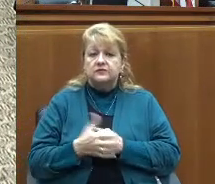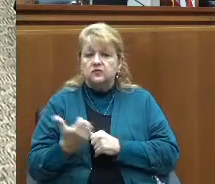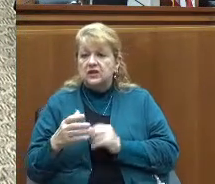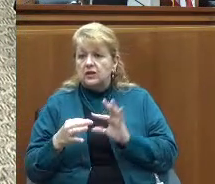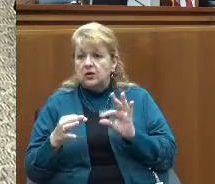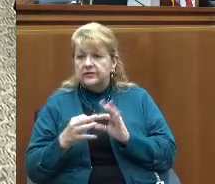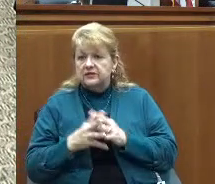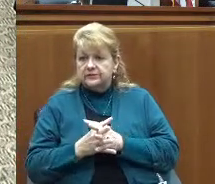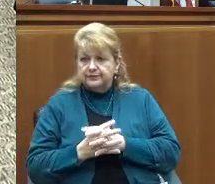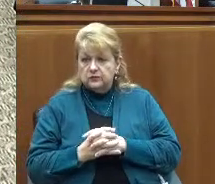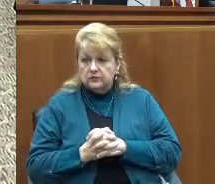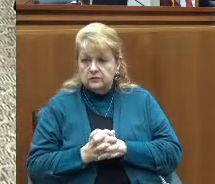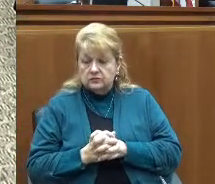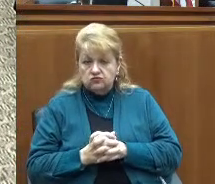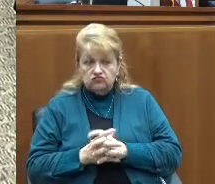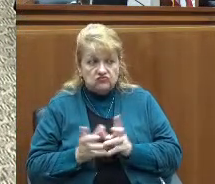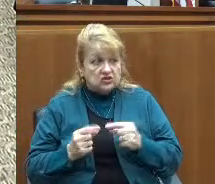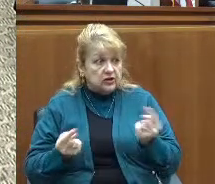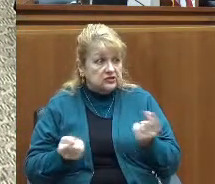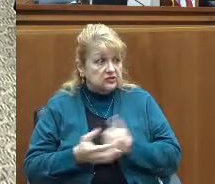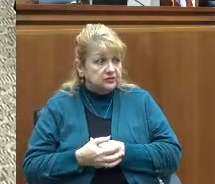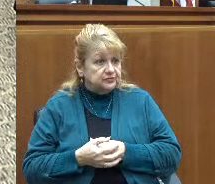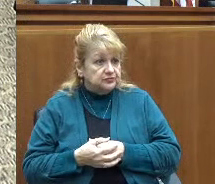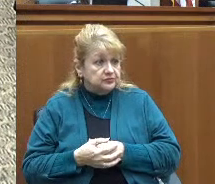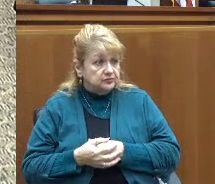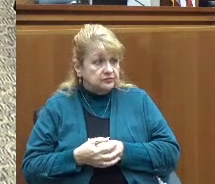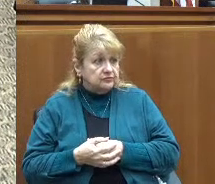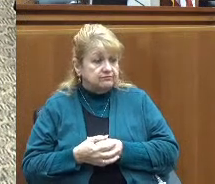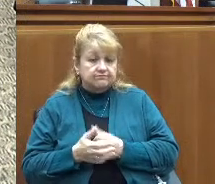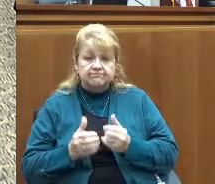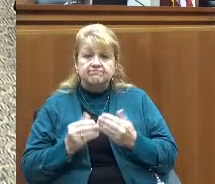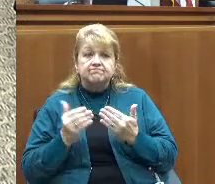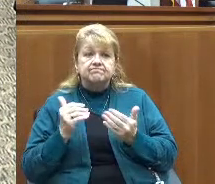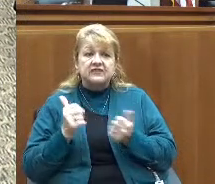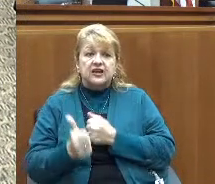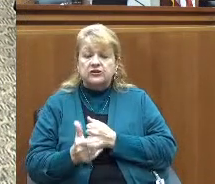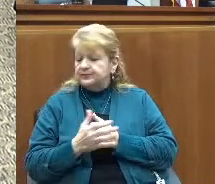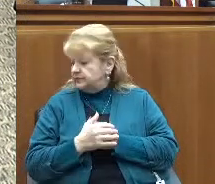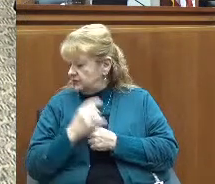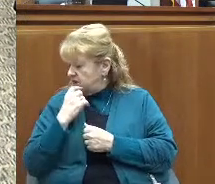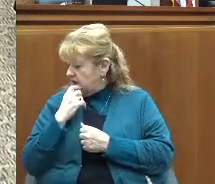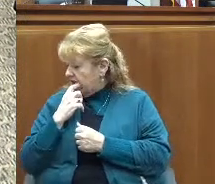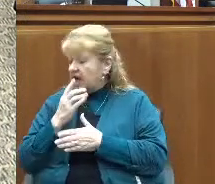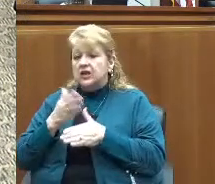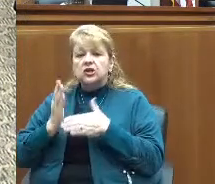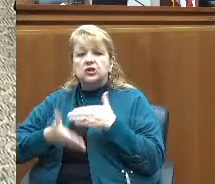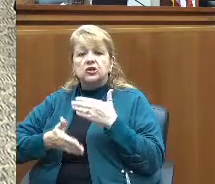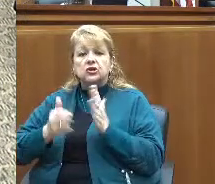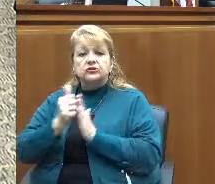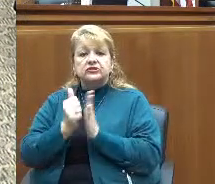Any comments, objections? Motion carries. That concludes your agenda.